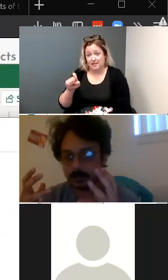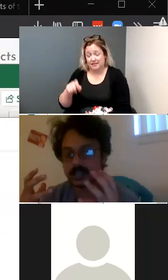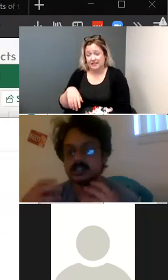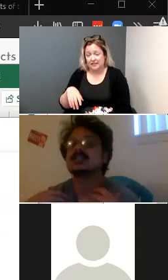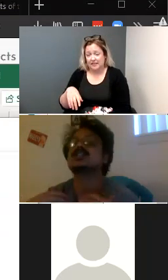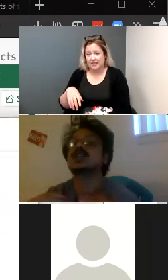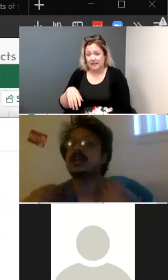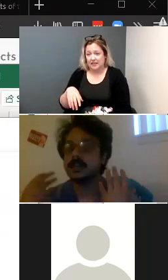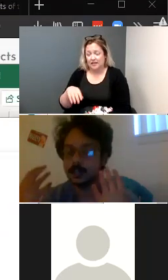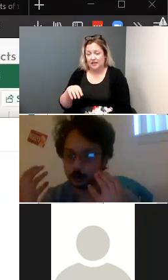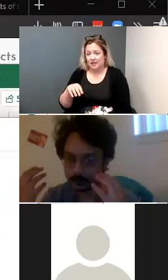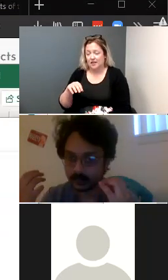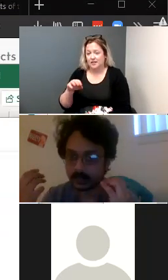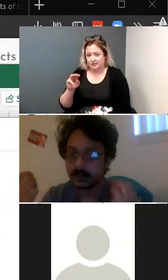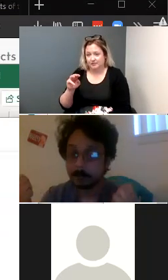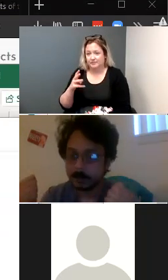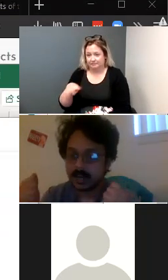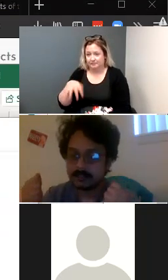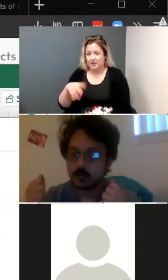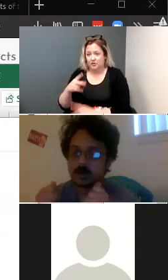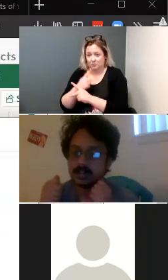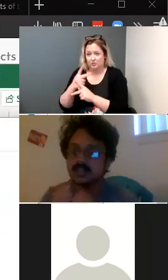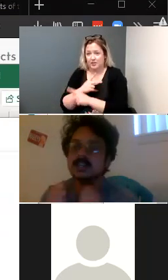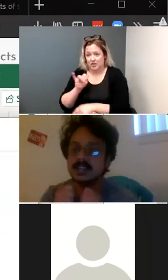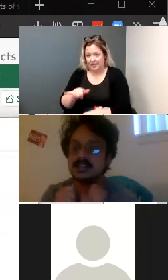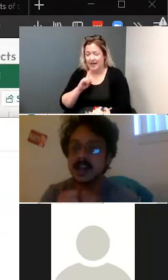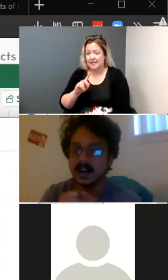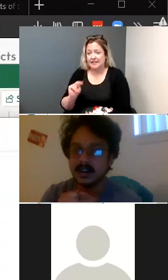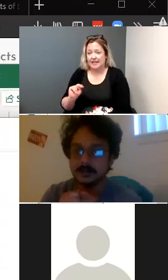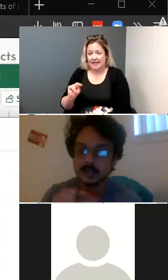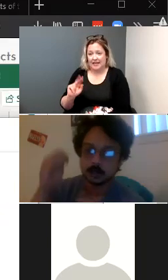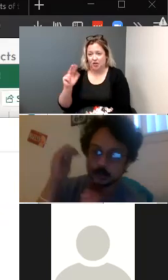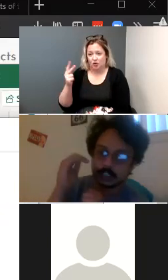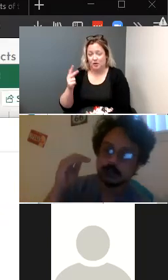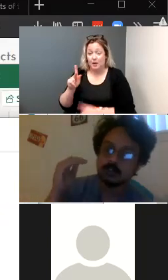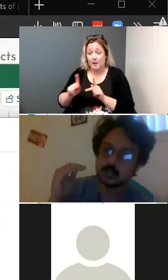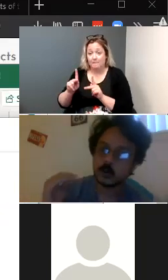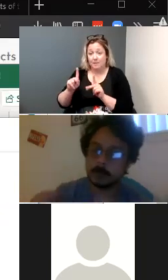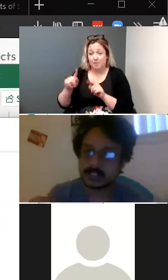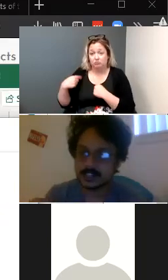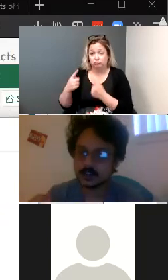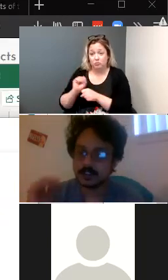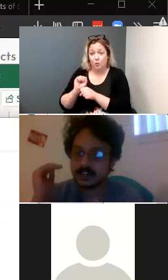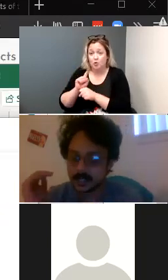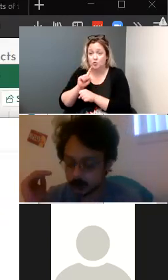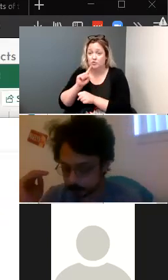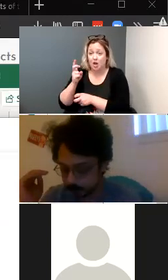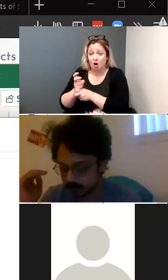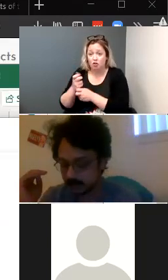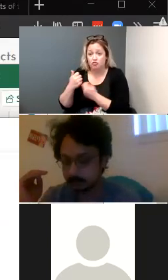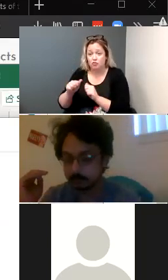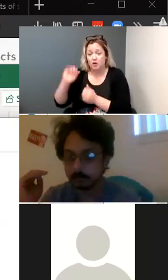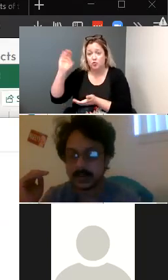matrix multiplication is essentially n-cubed. People have worked really hard to reduce the complexity of